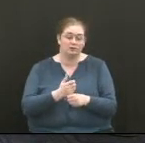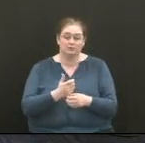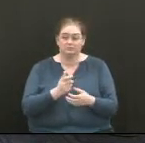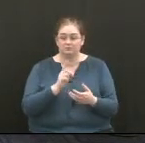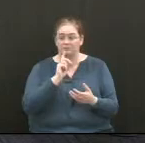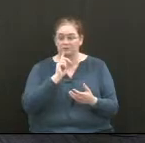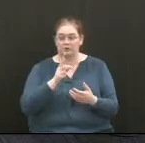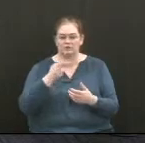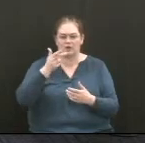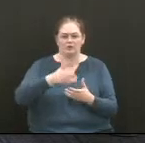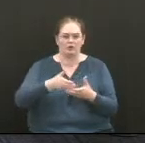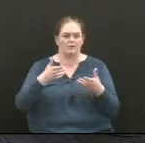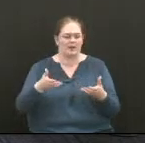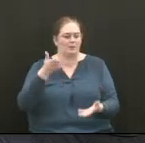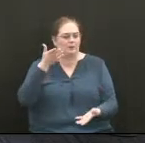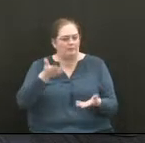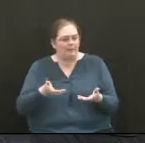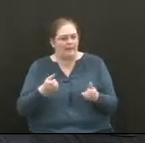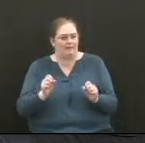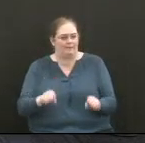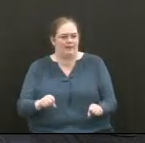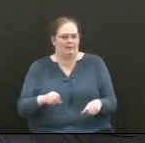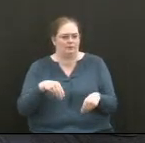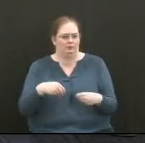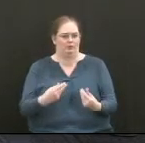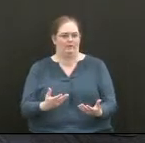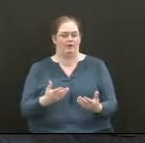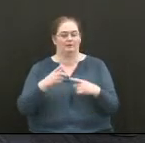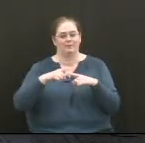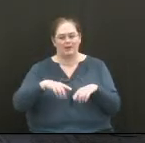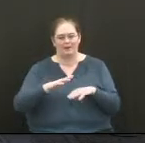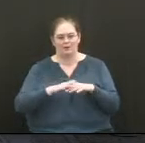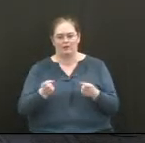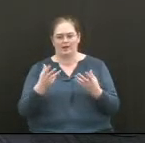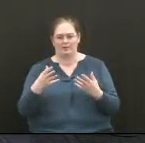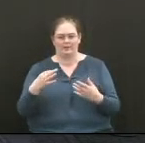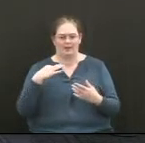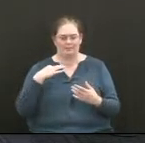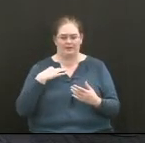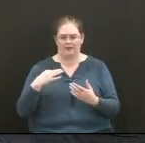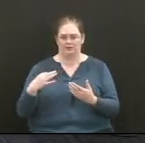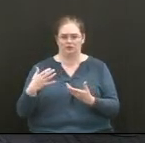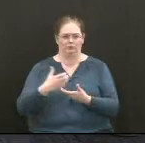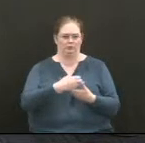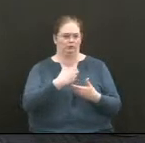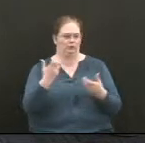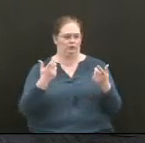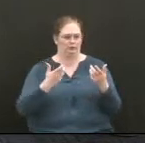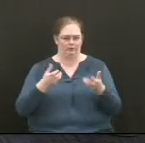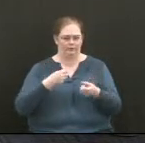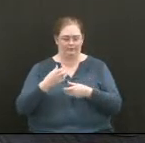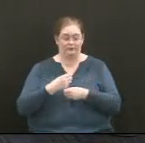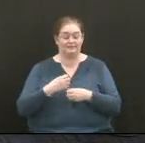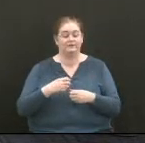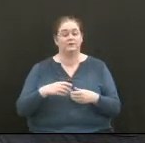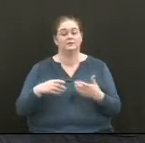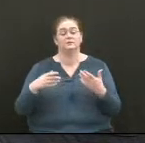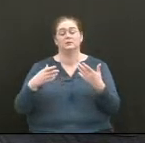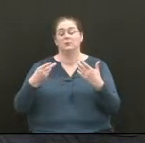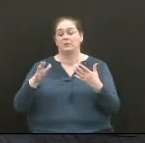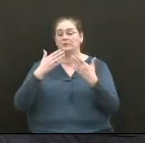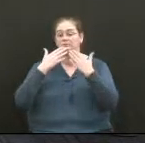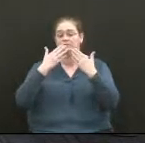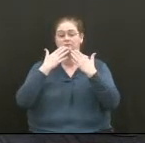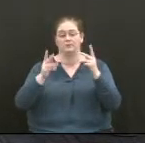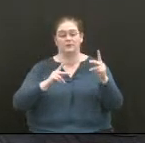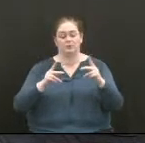there is a higher amount that we may be able to provide depending on how many applications we get. And so I want to publicly thank the people who did a